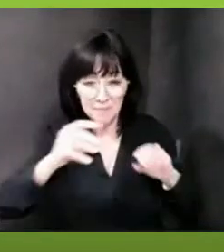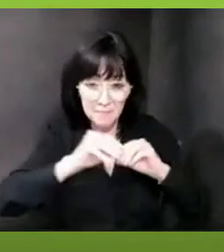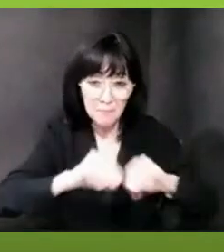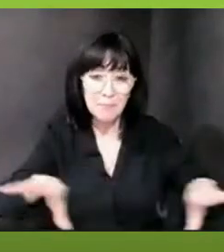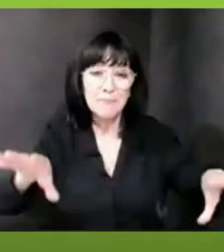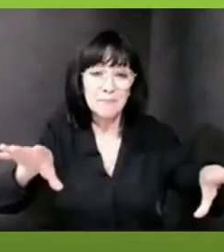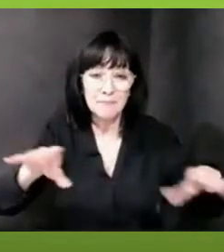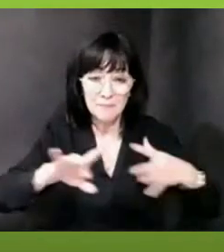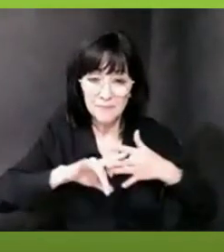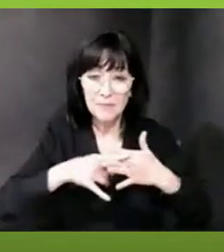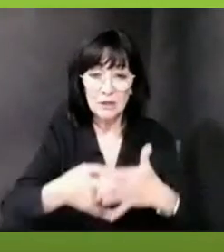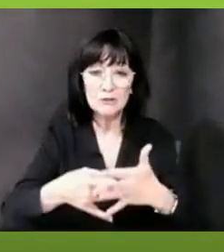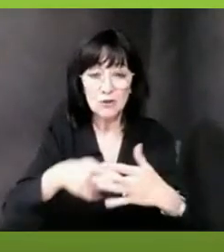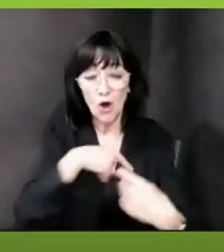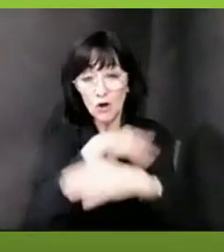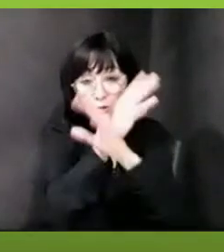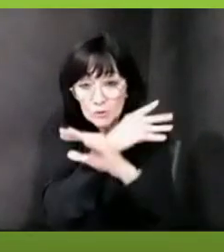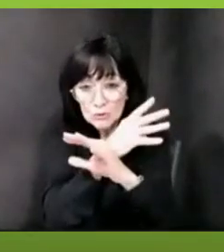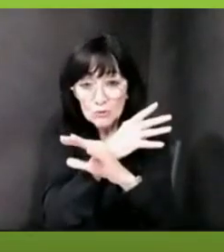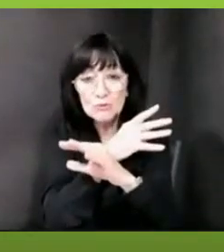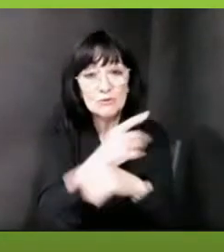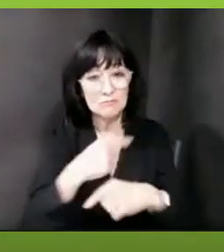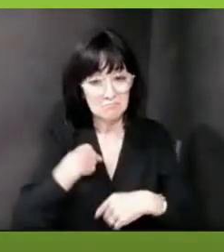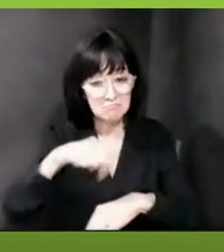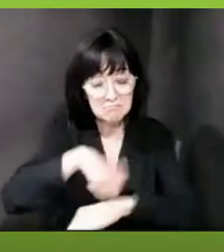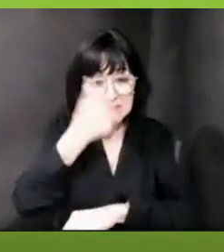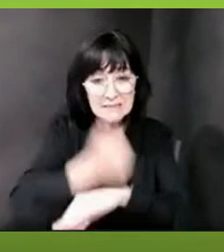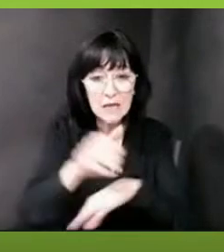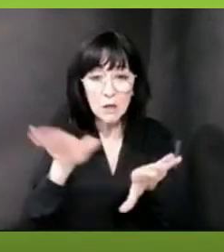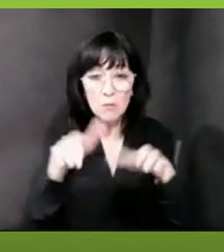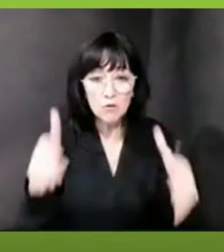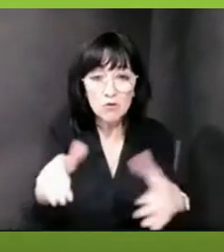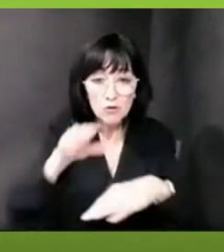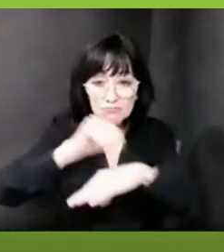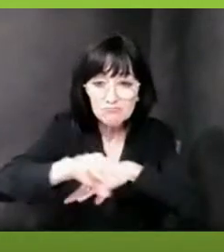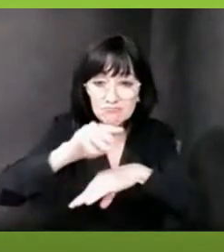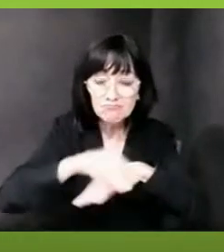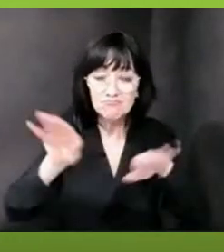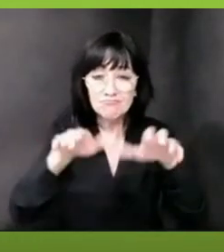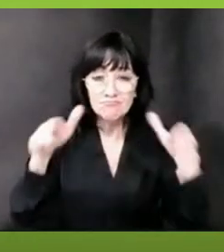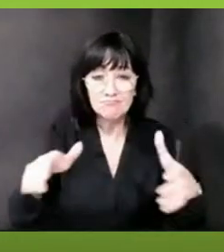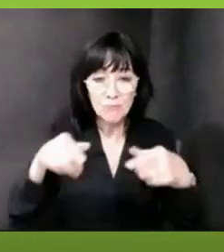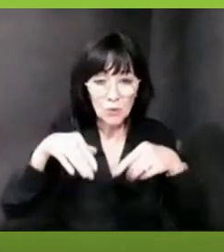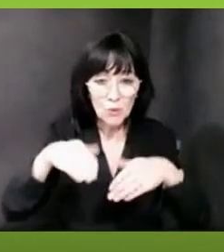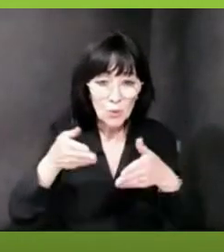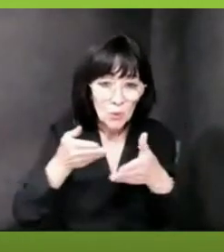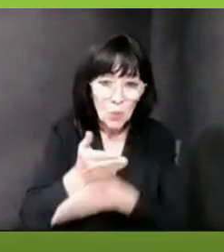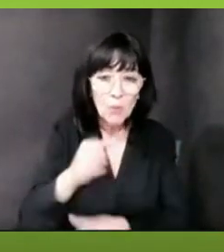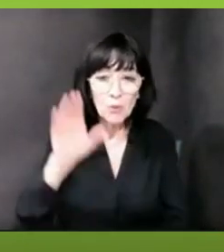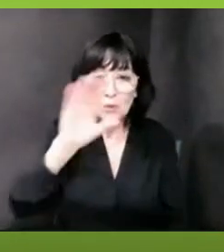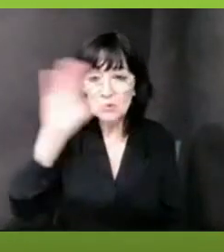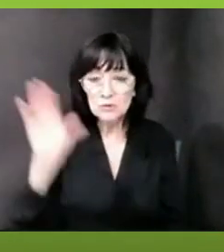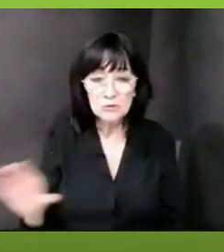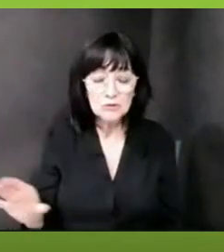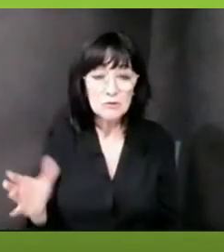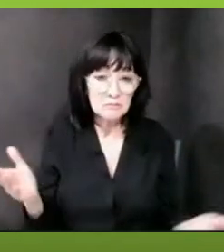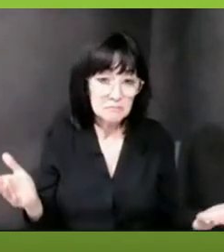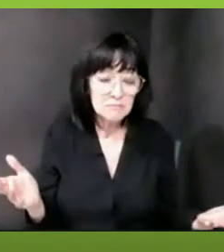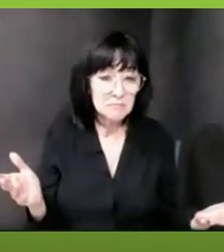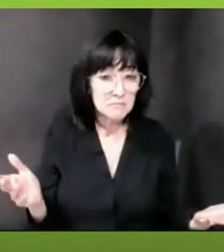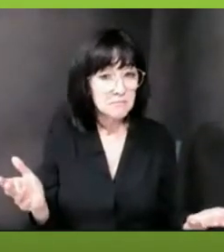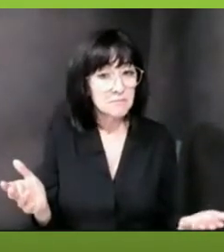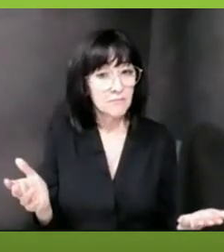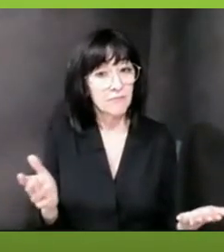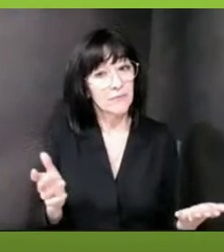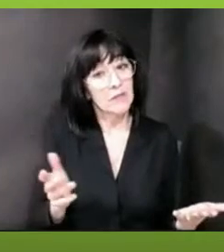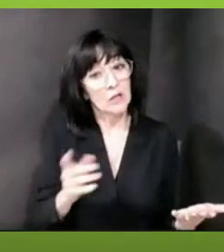feeling, doing groups. And I'm hoping really this is something that even when things go back to normal, I don't know if there's ever going to be a normal, but it